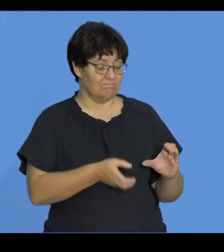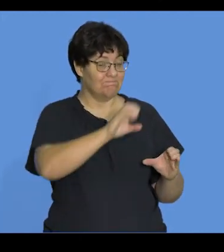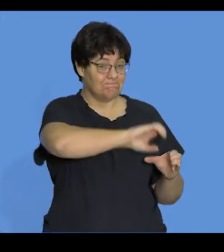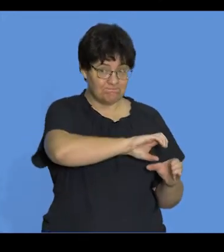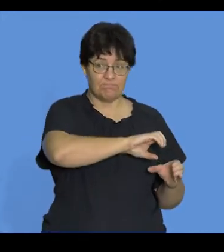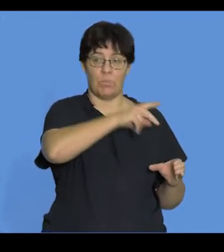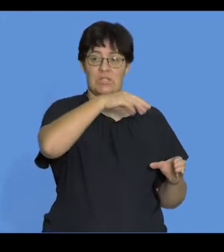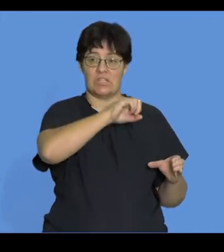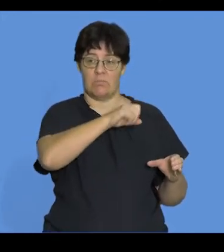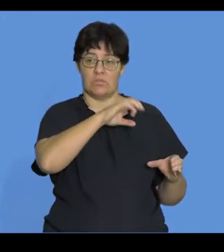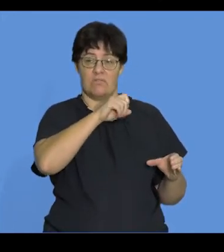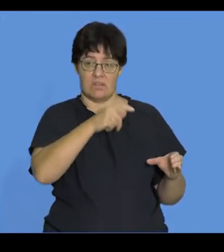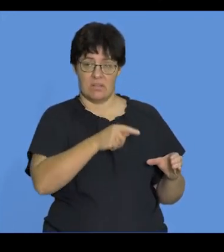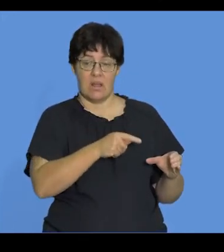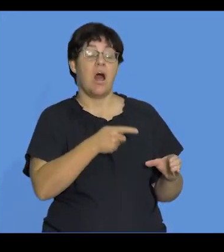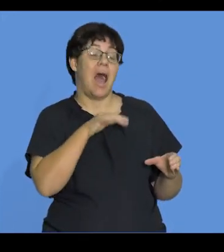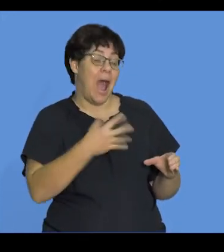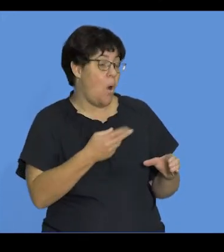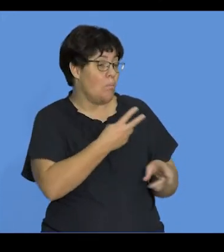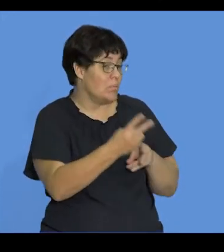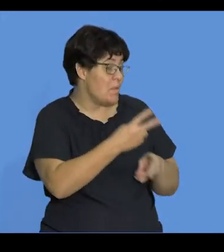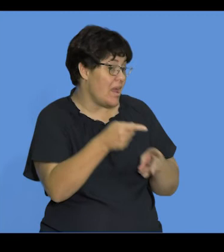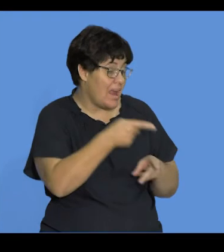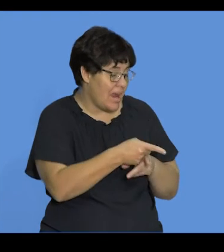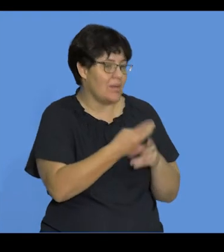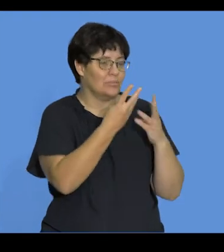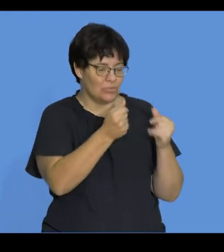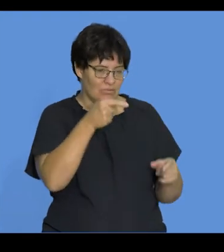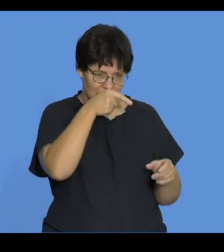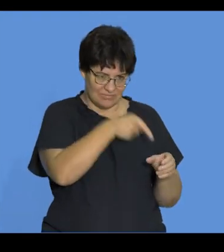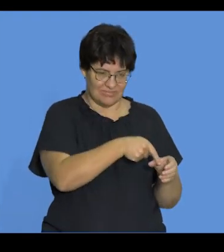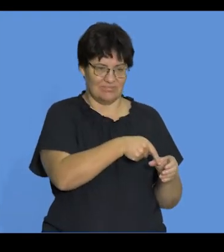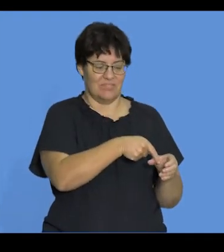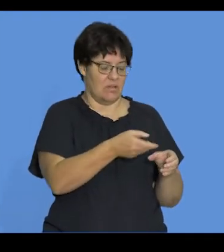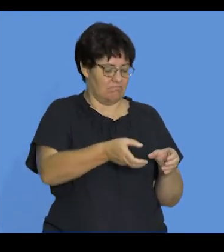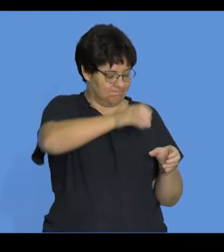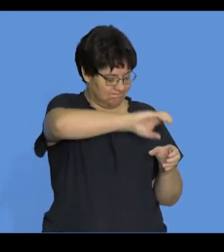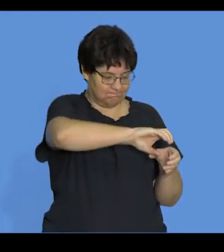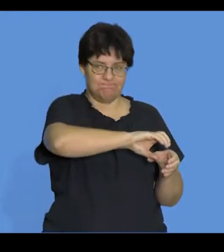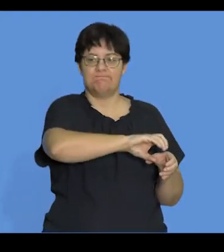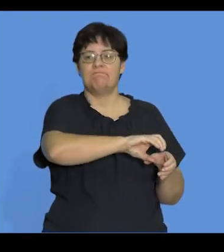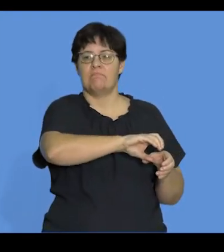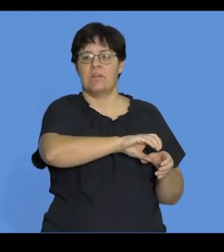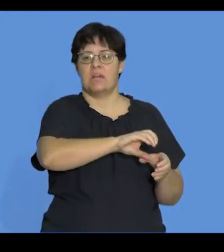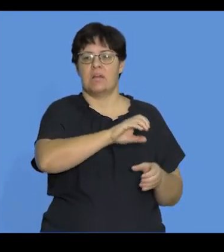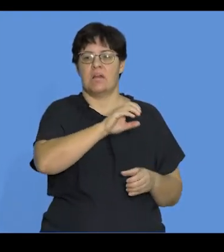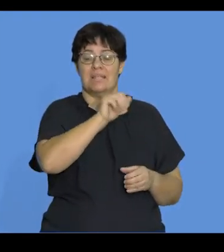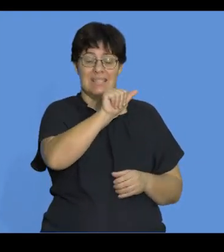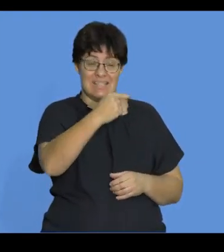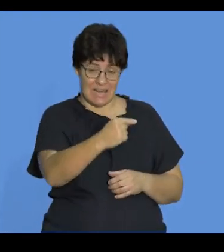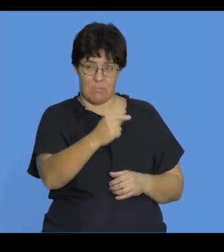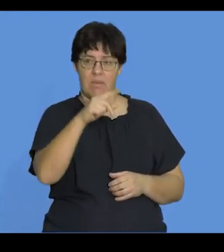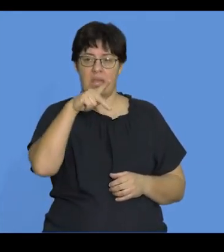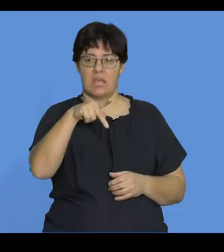by dissolving 6 grams of potassium sulfate in 500 cubic centimeters of water. So what